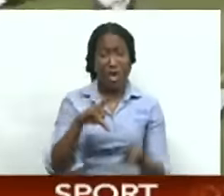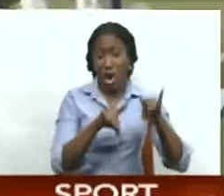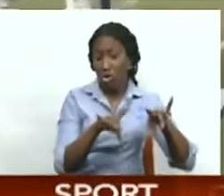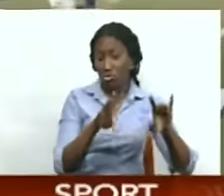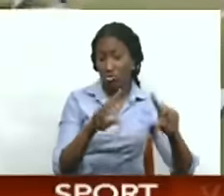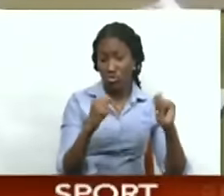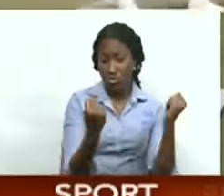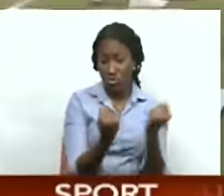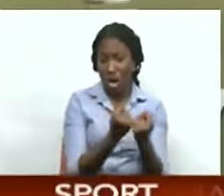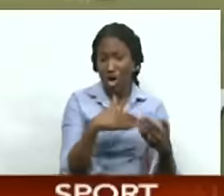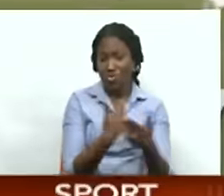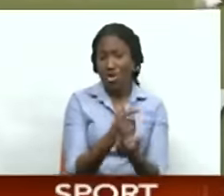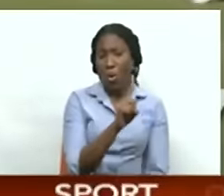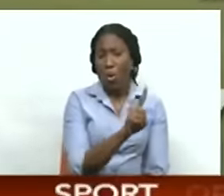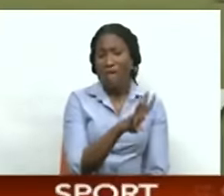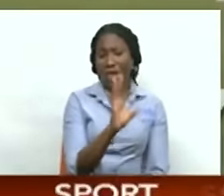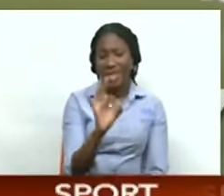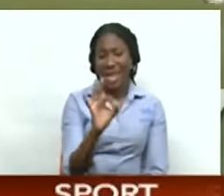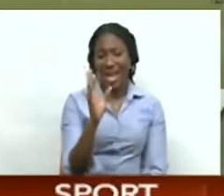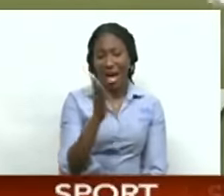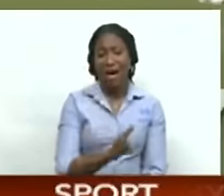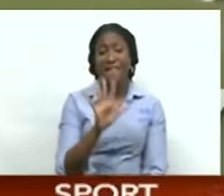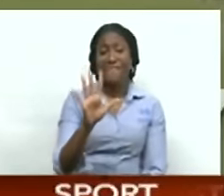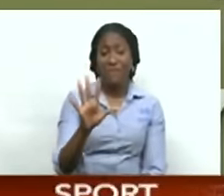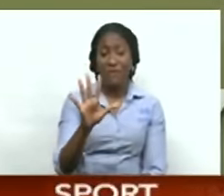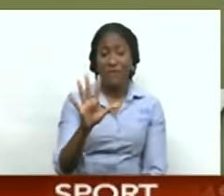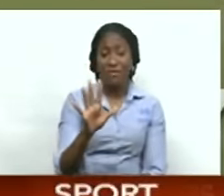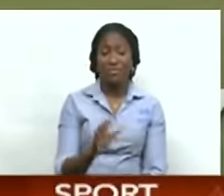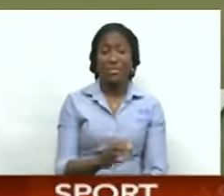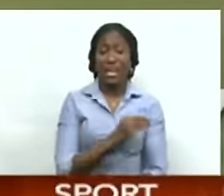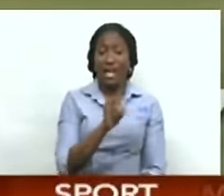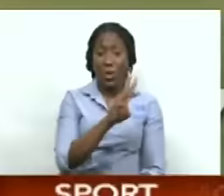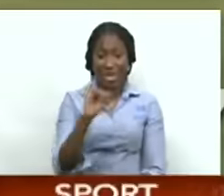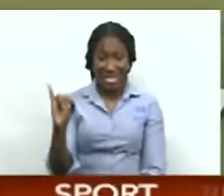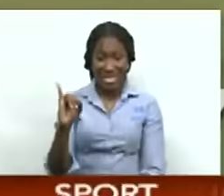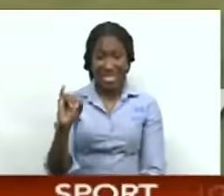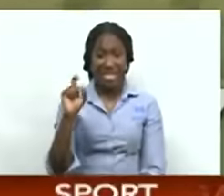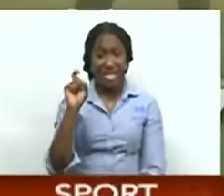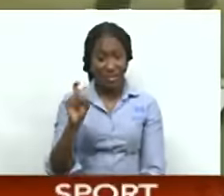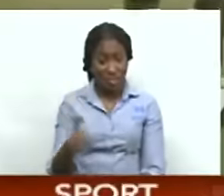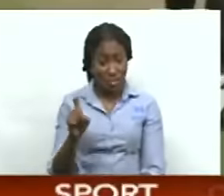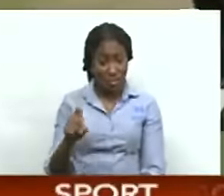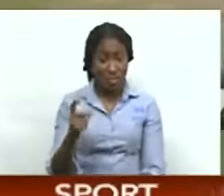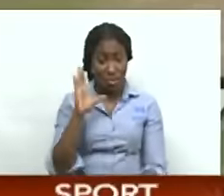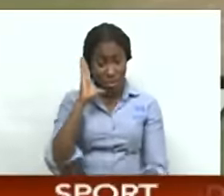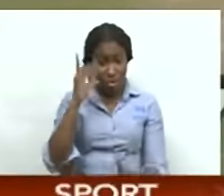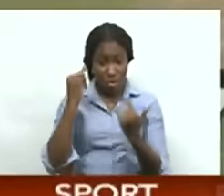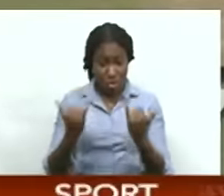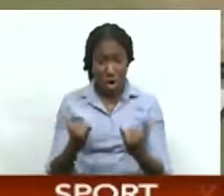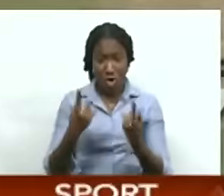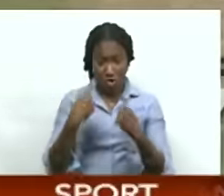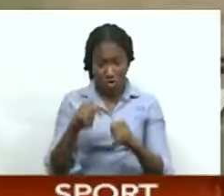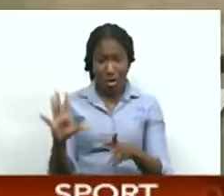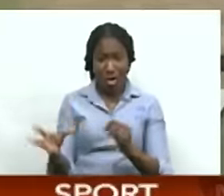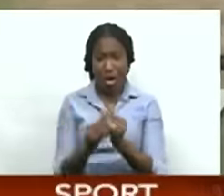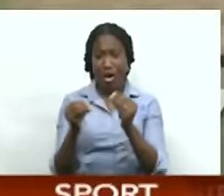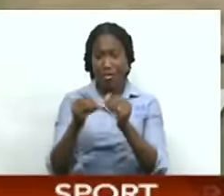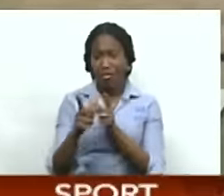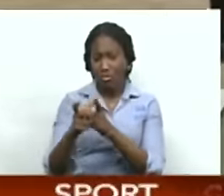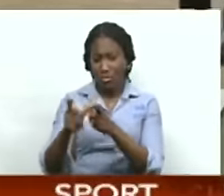149 for 5 at the close of play. The West Indies will now aim to build on this result, taking on Australia in the first test match on